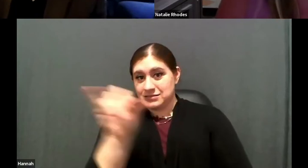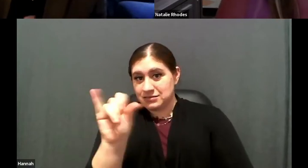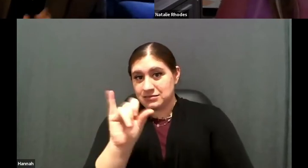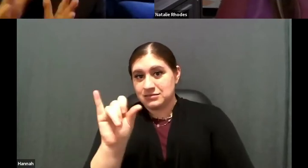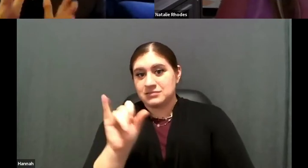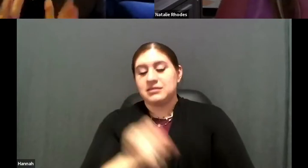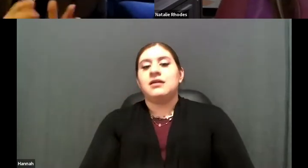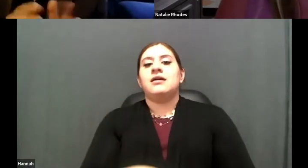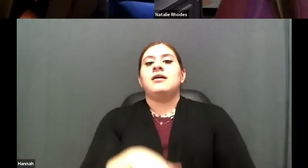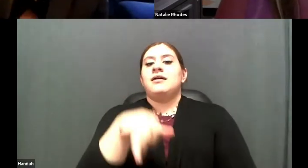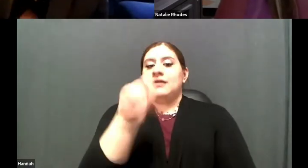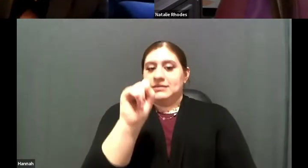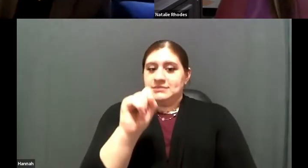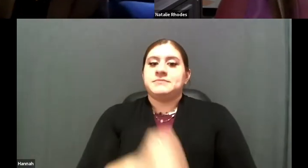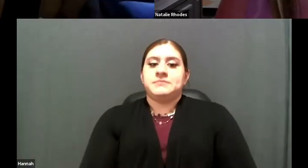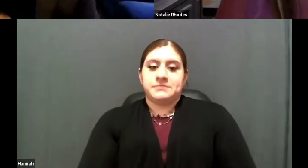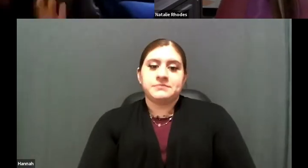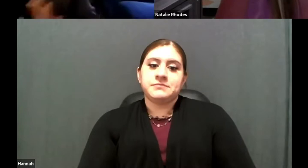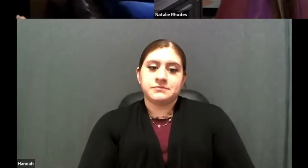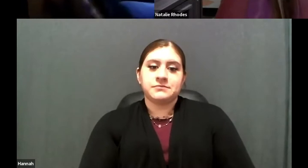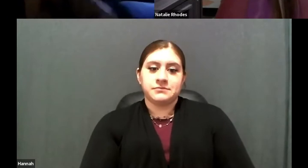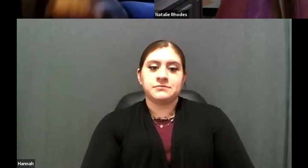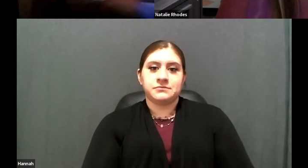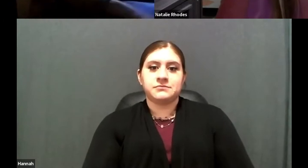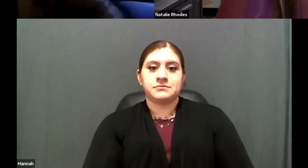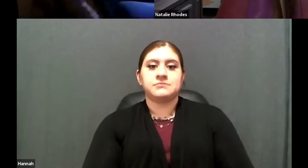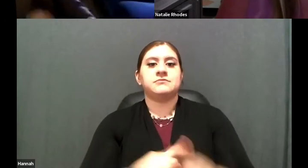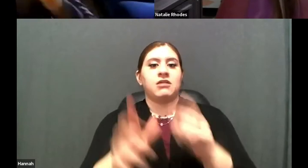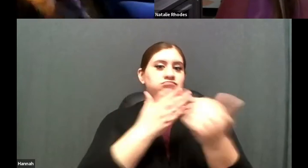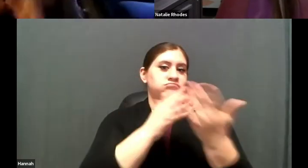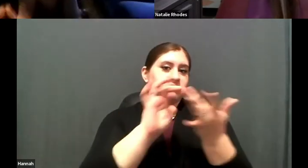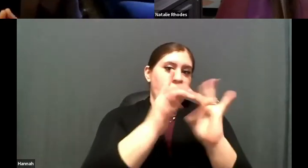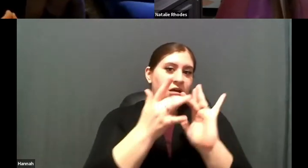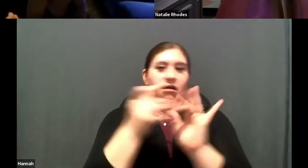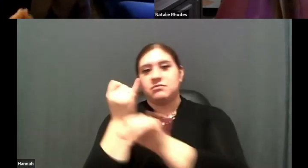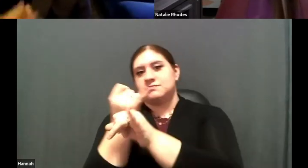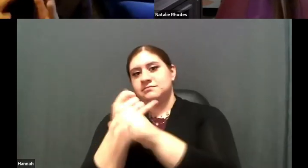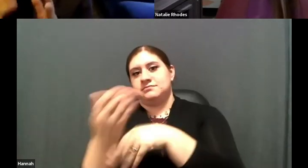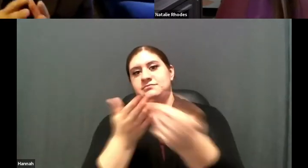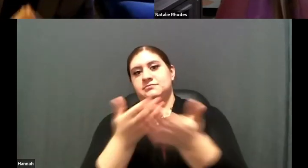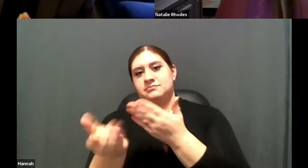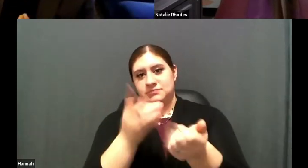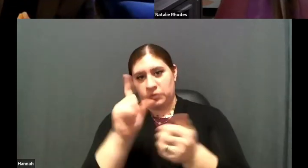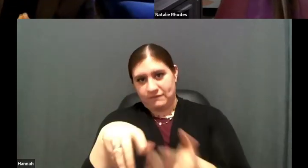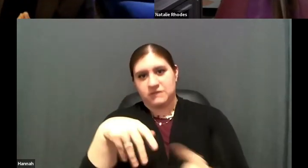Okay, it does require a comprehensive exam, and that doesn't matter online, on campus. You